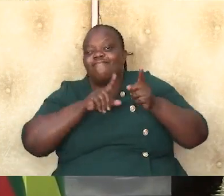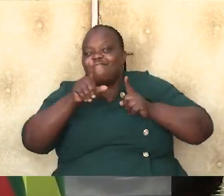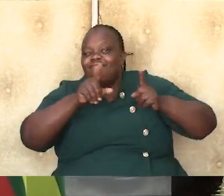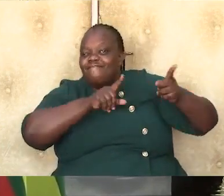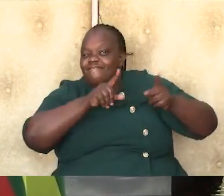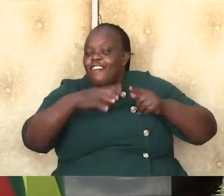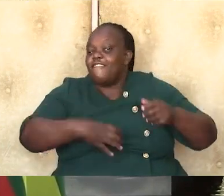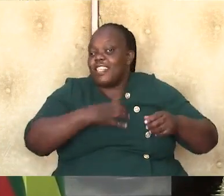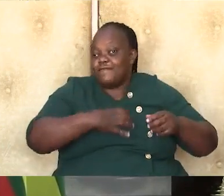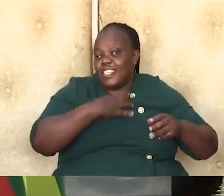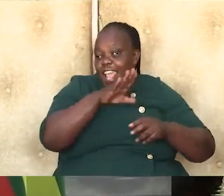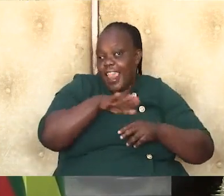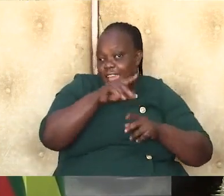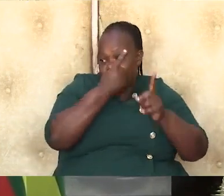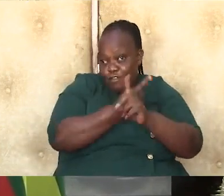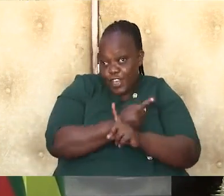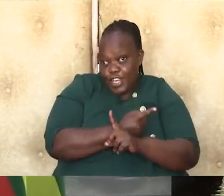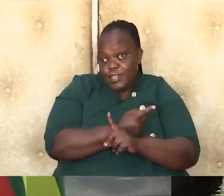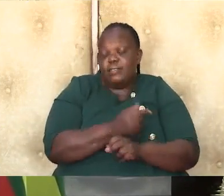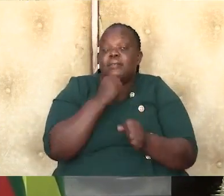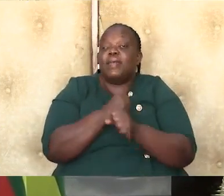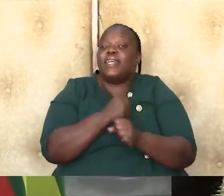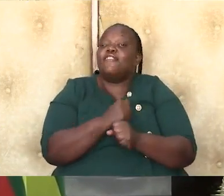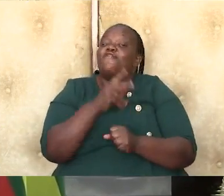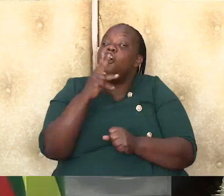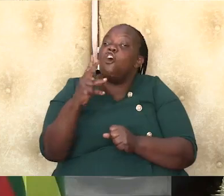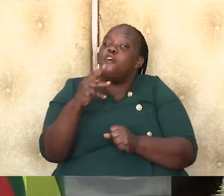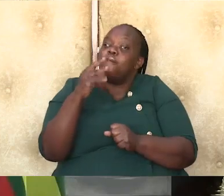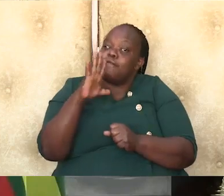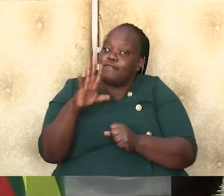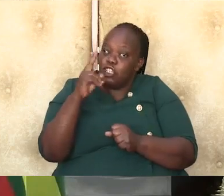country. We have been able to make 452